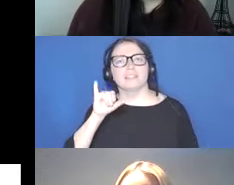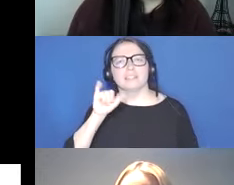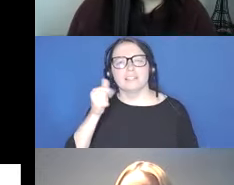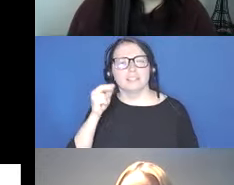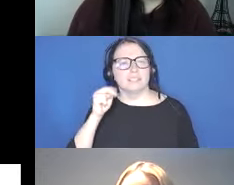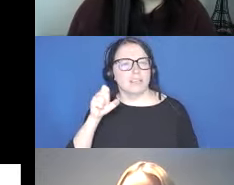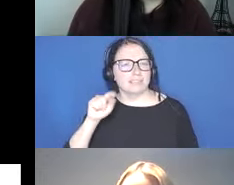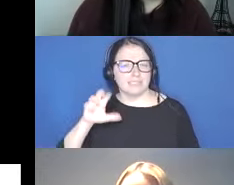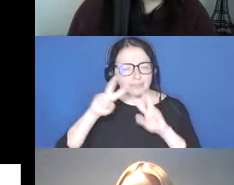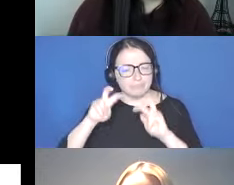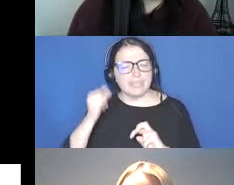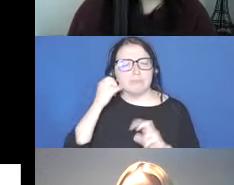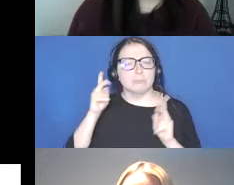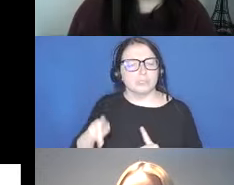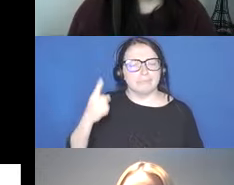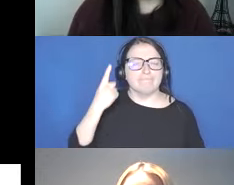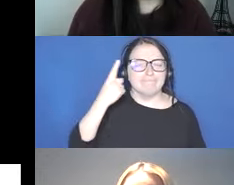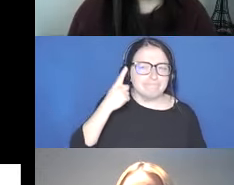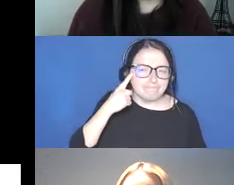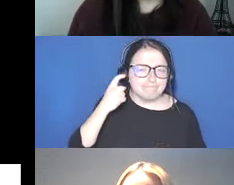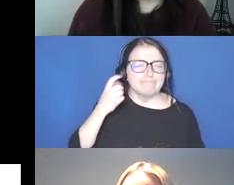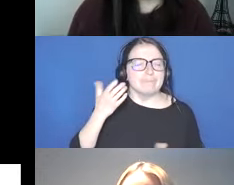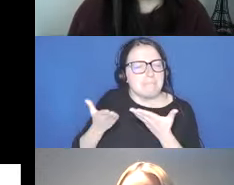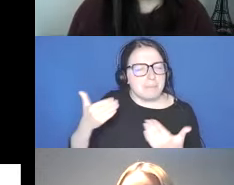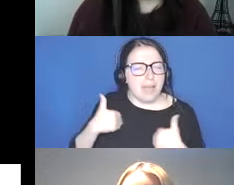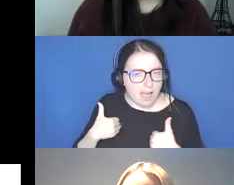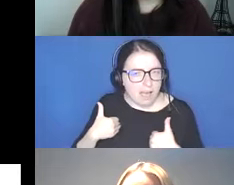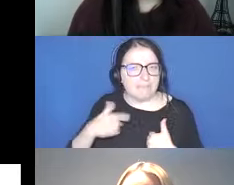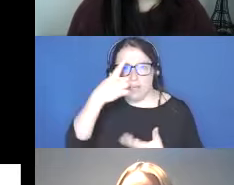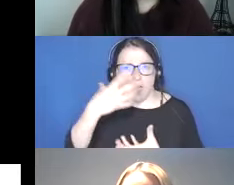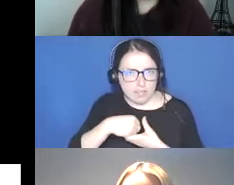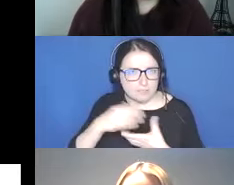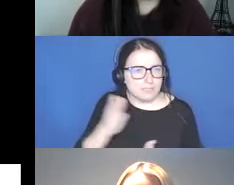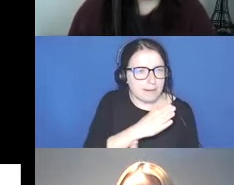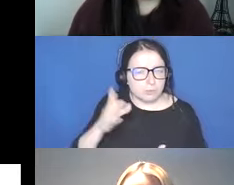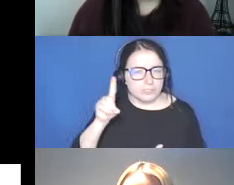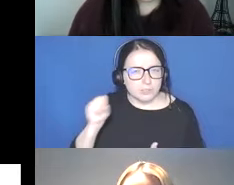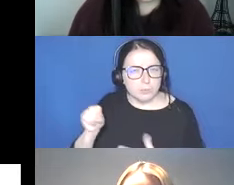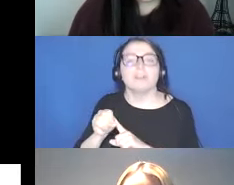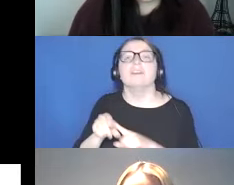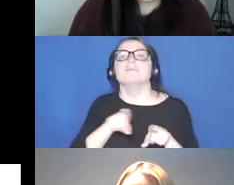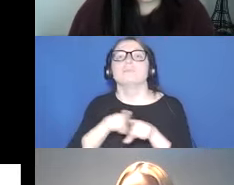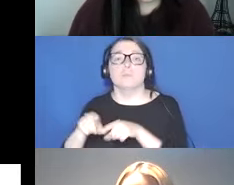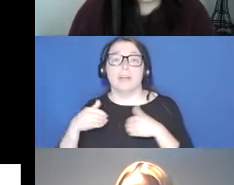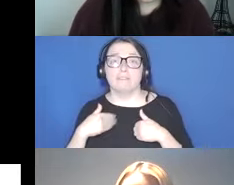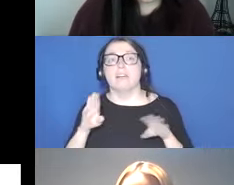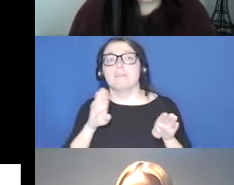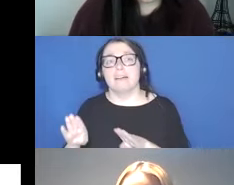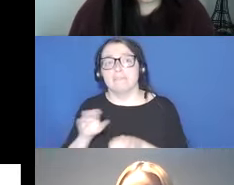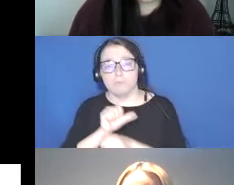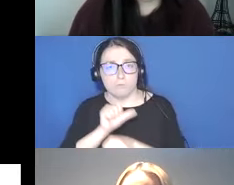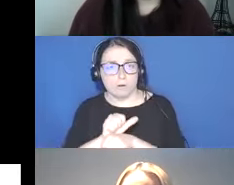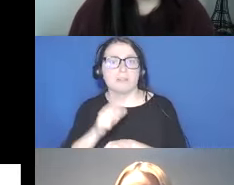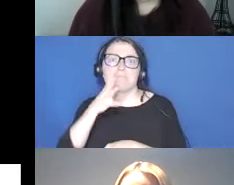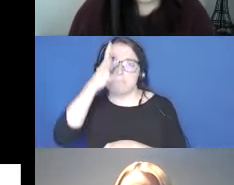with suspected autism spectrum disorder. And I also do a bit of work in our behavioral treatment programs, our parent training